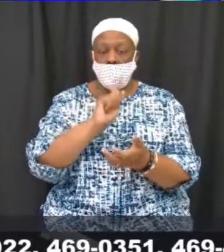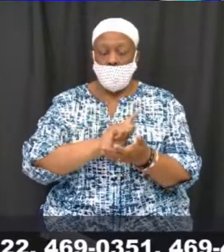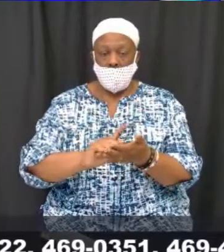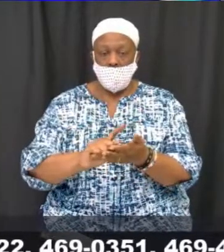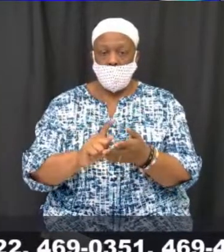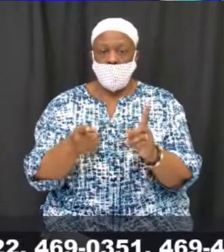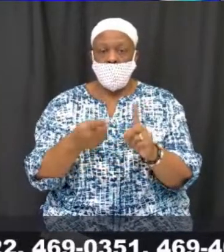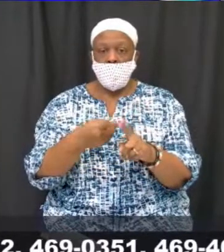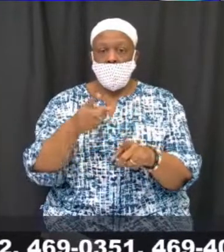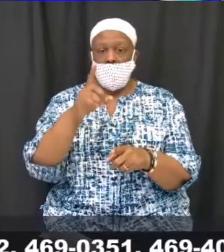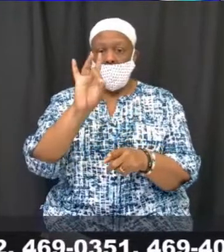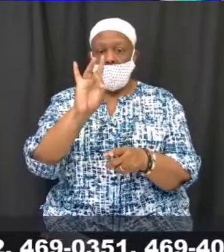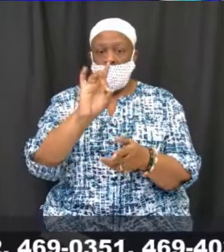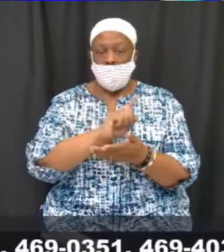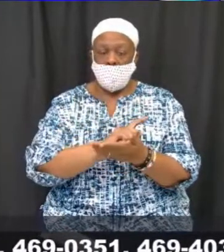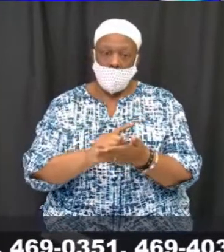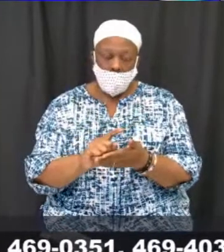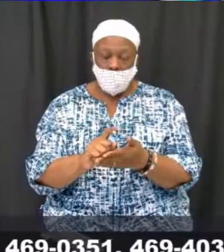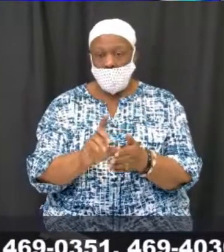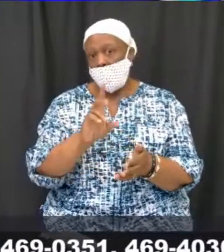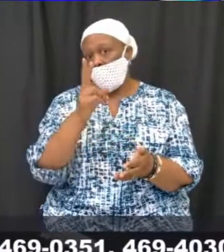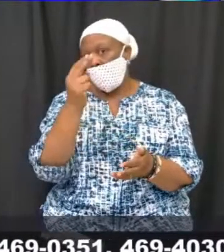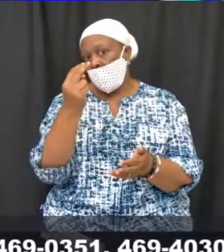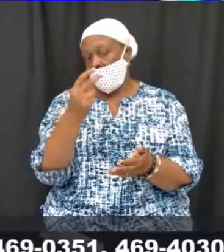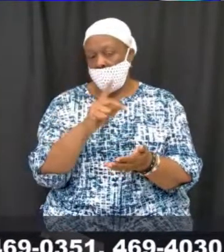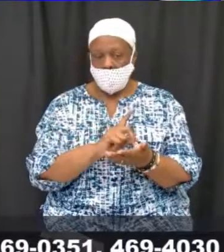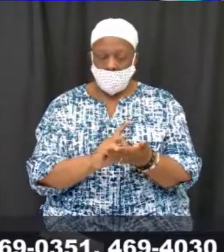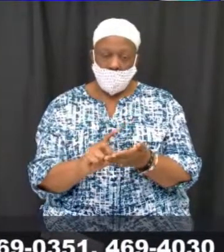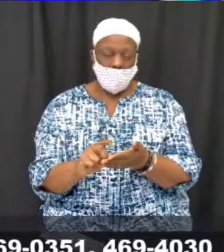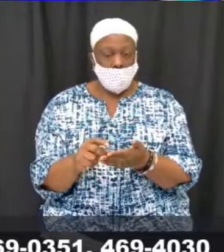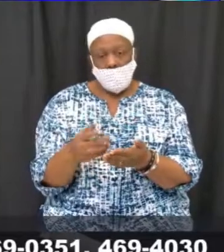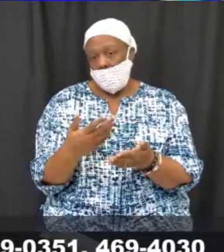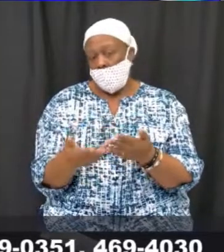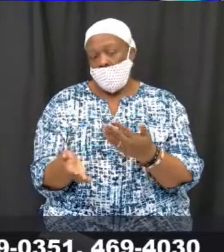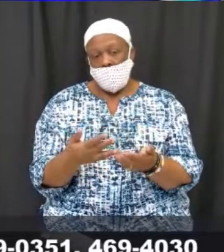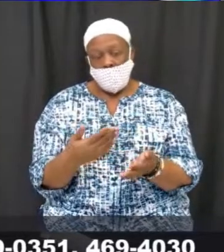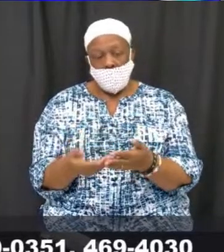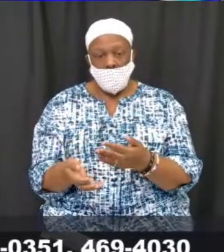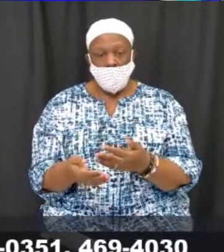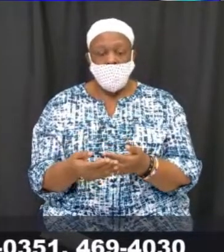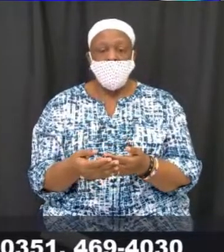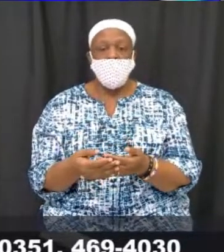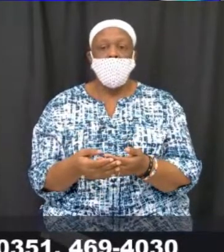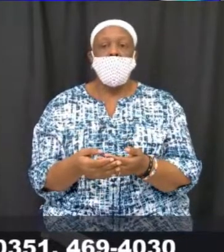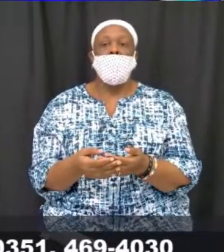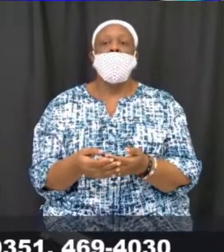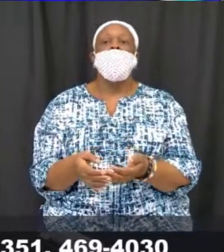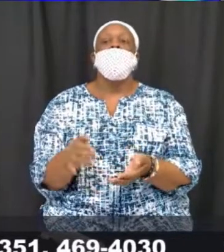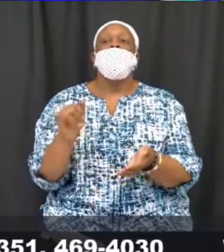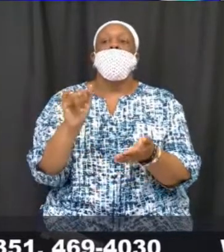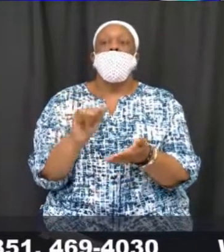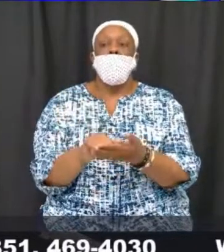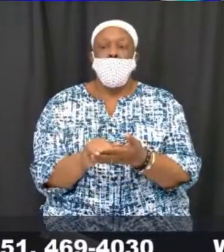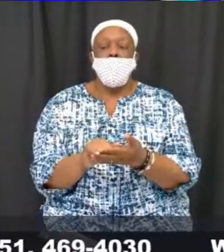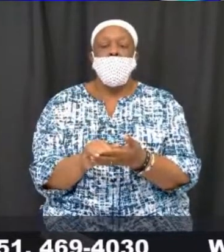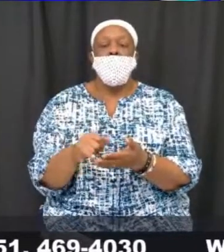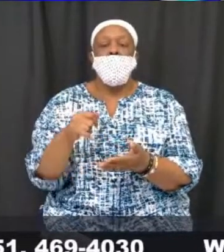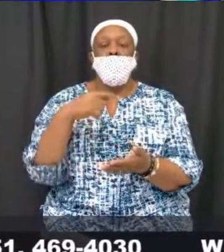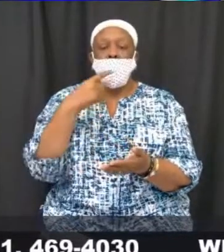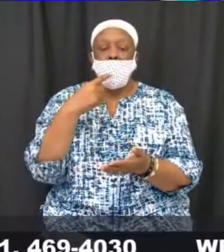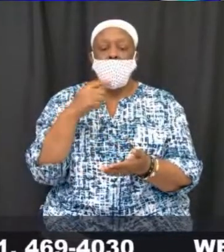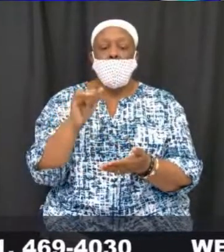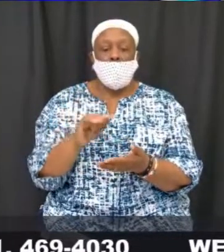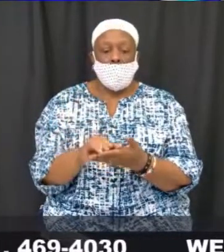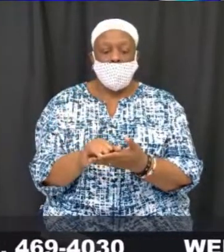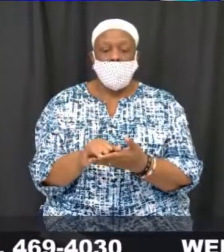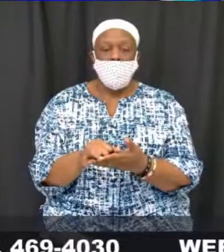82.4% after the second dose. The longer the dosing interval, is associated with a higher efficacy.